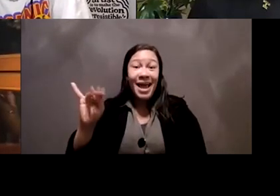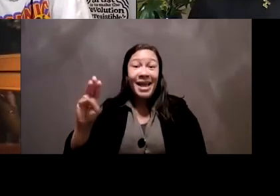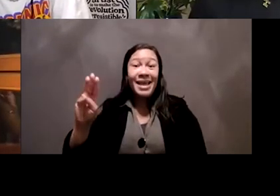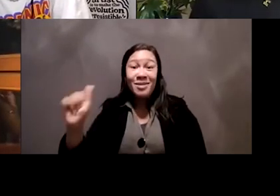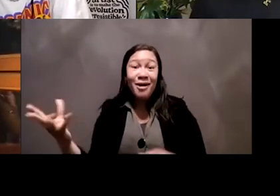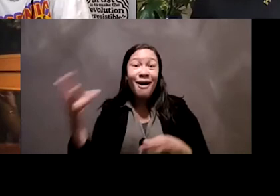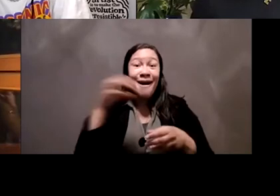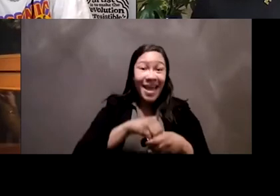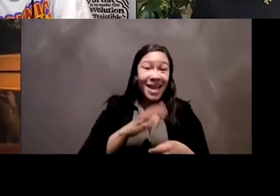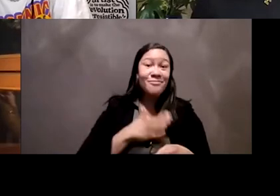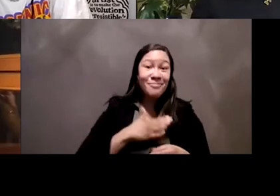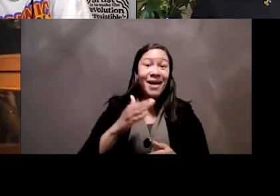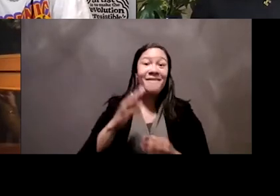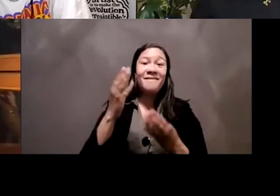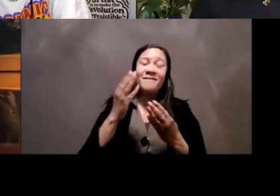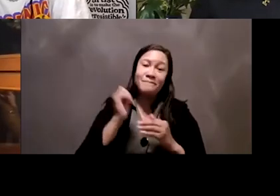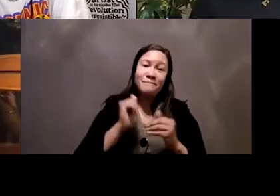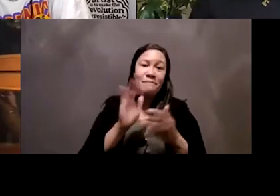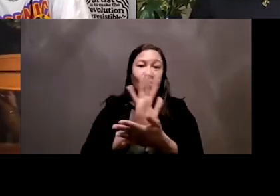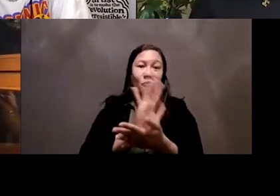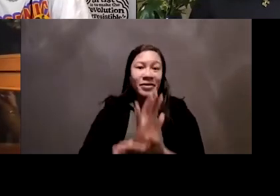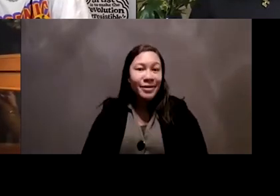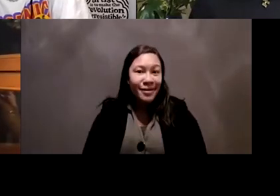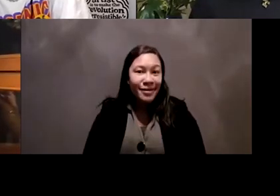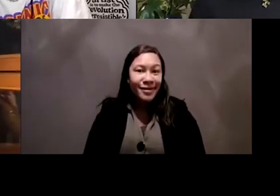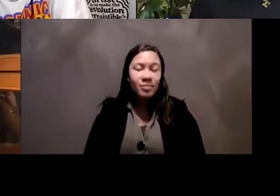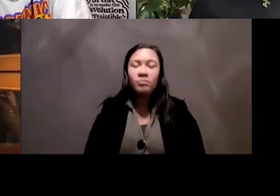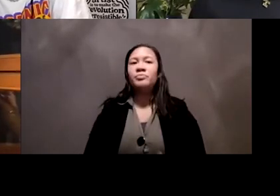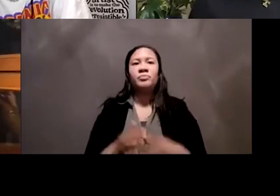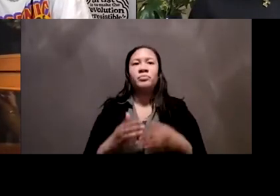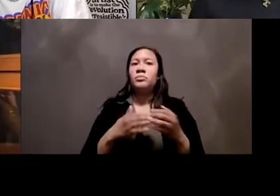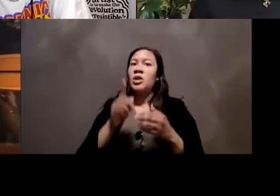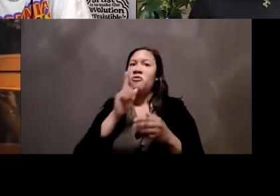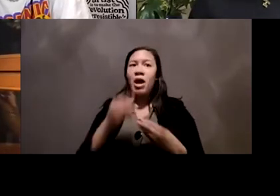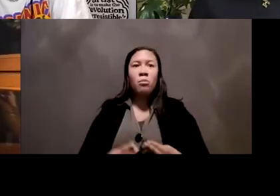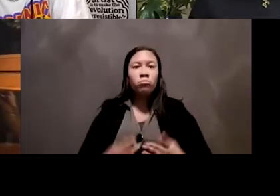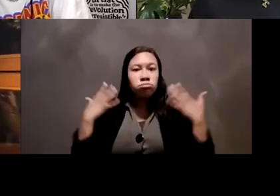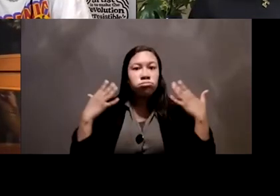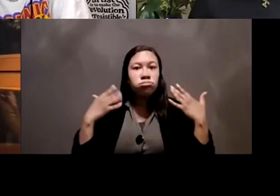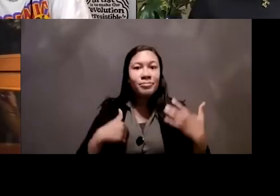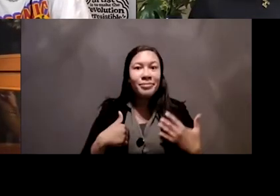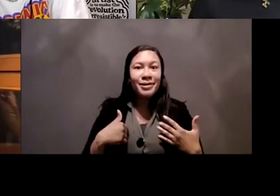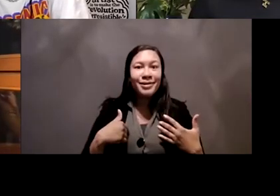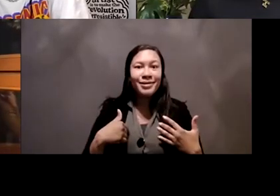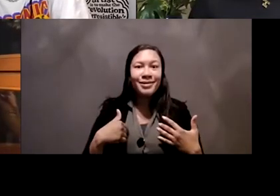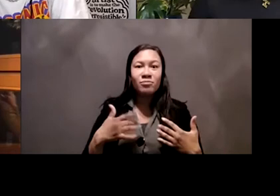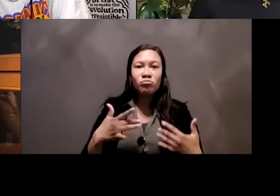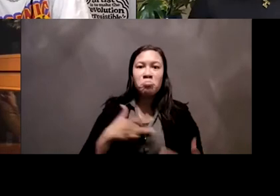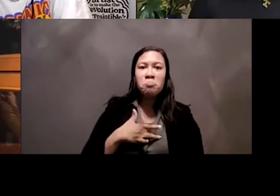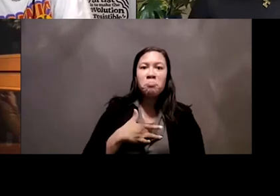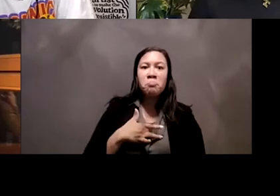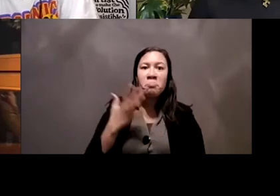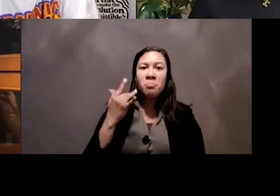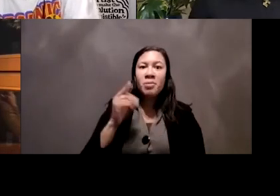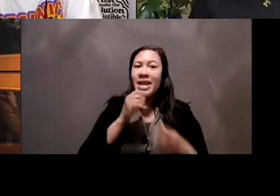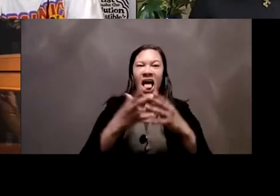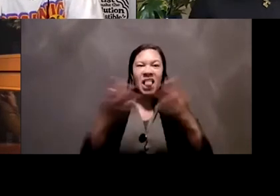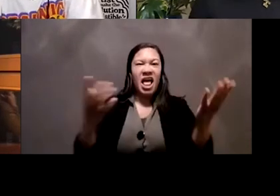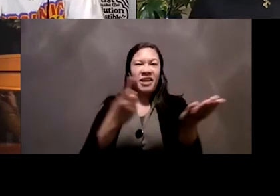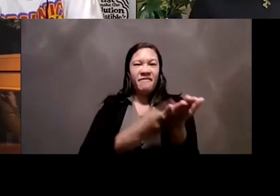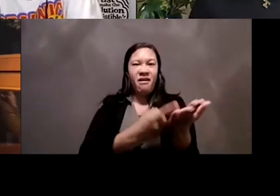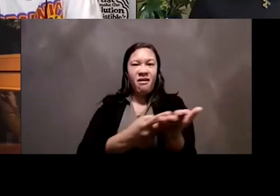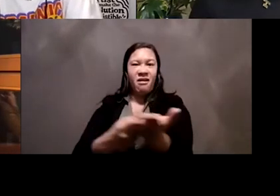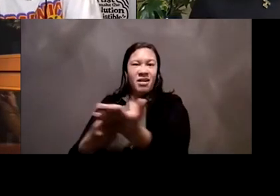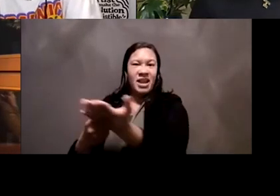but it's, you know, it just really inspired me and it moved me, because there's not a lot of dialogue happening and it's